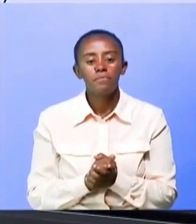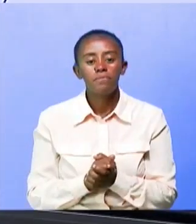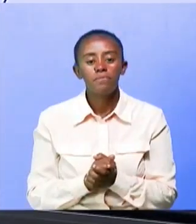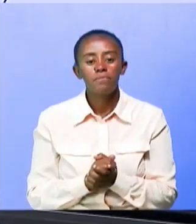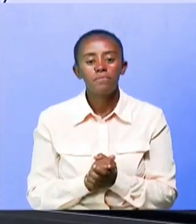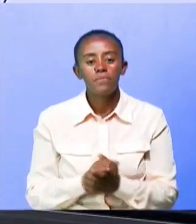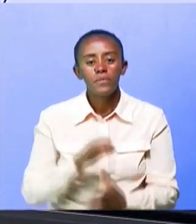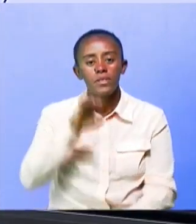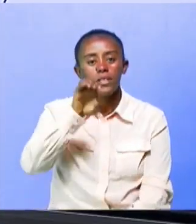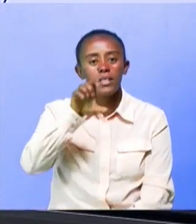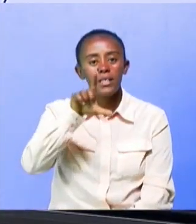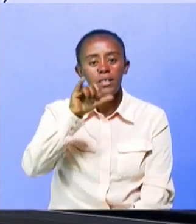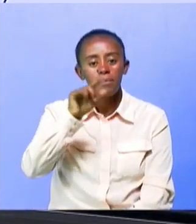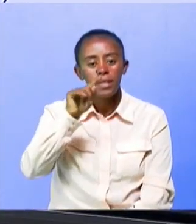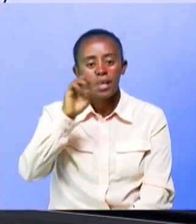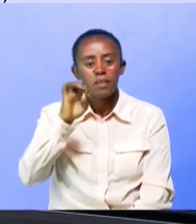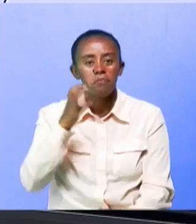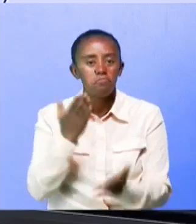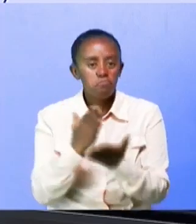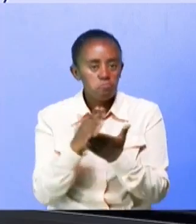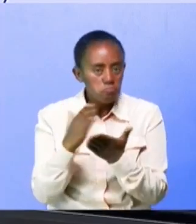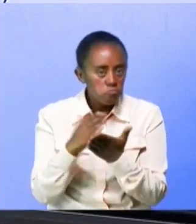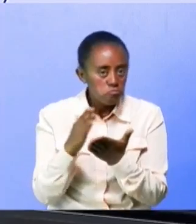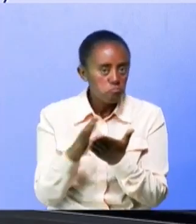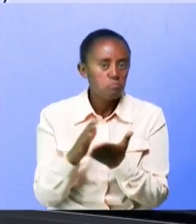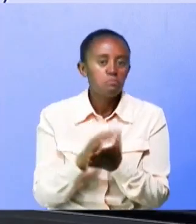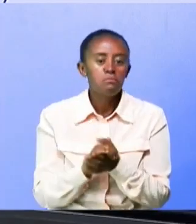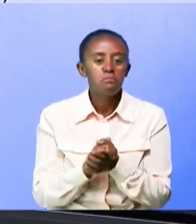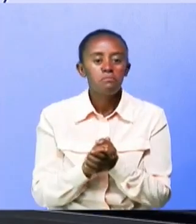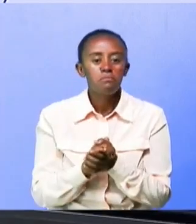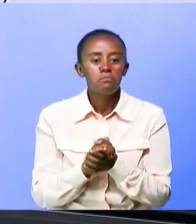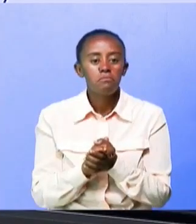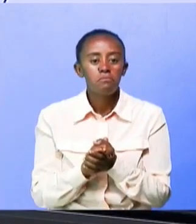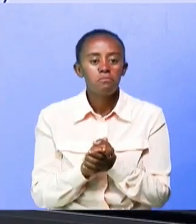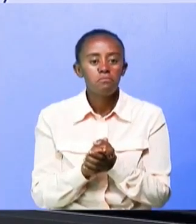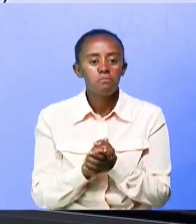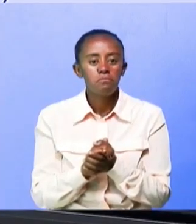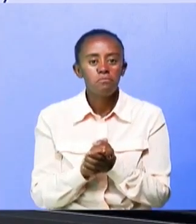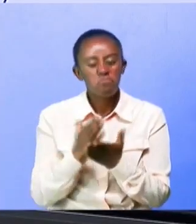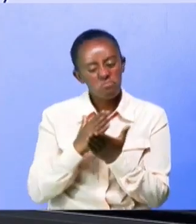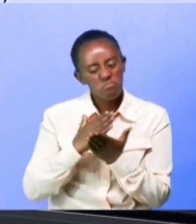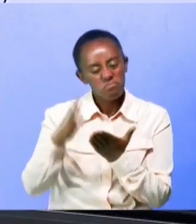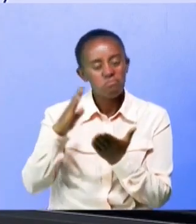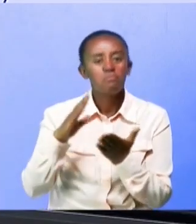Eliminate, avoid, yeah, get rid of,